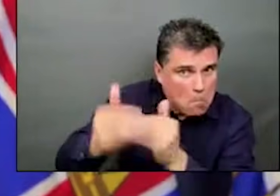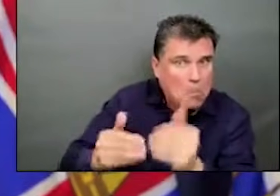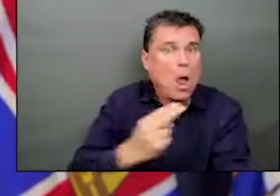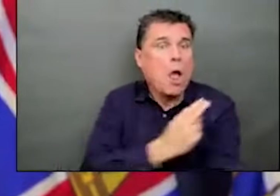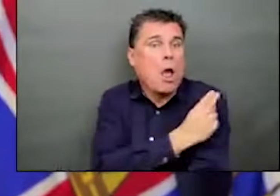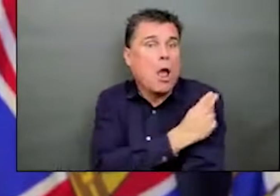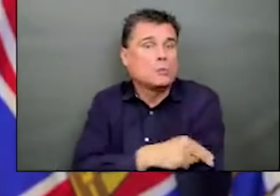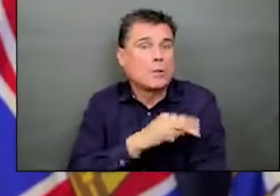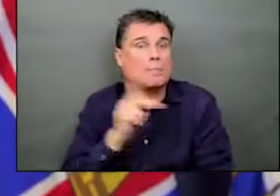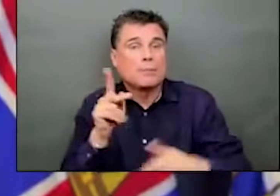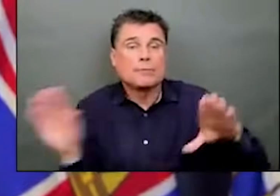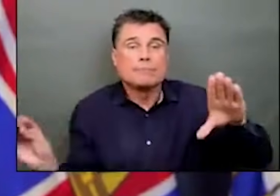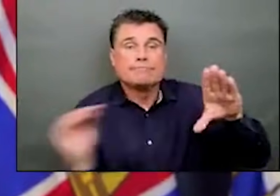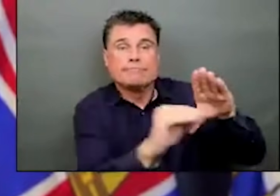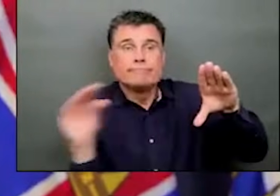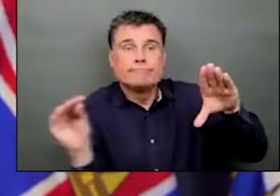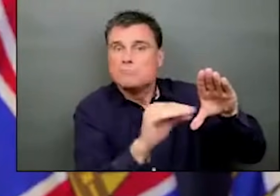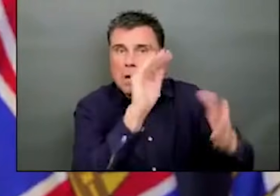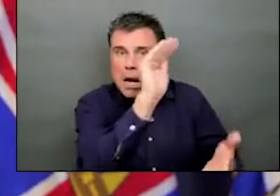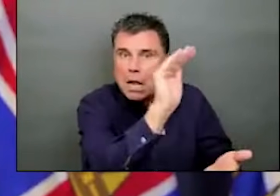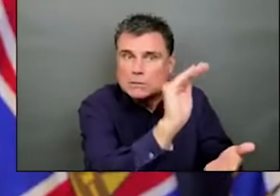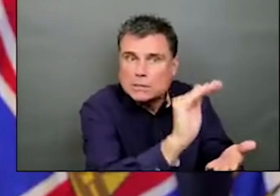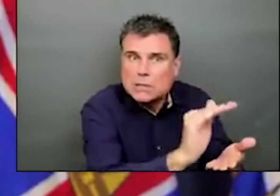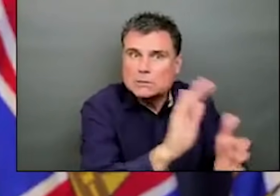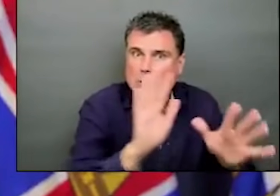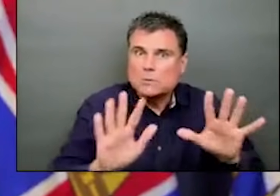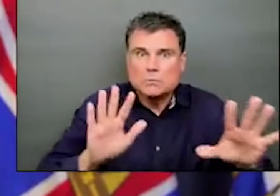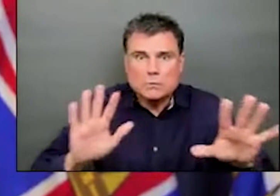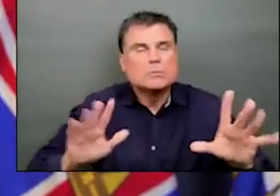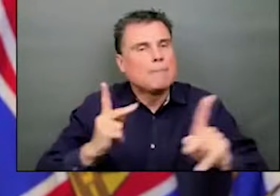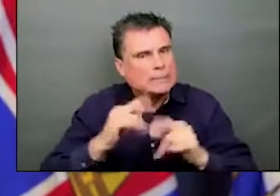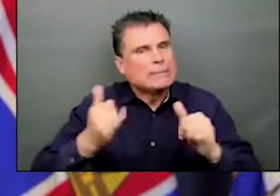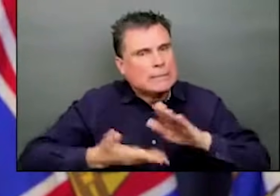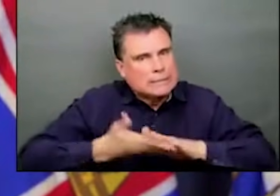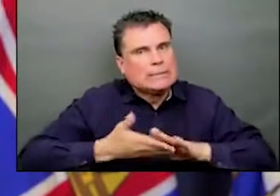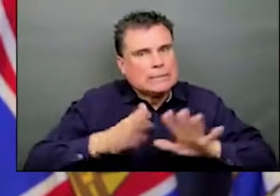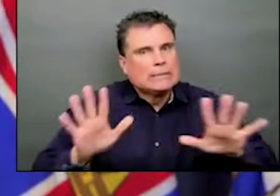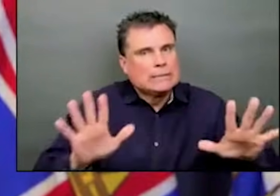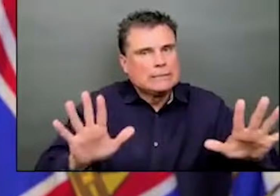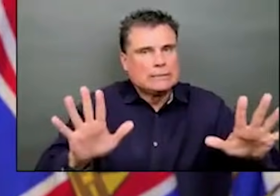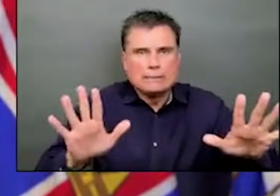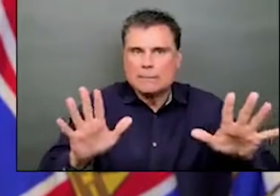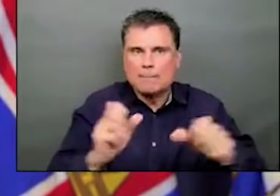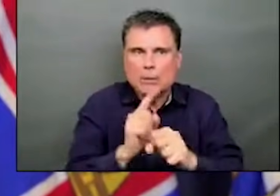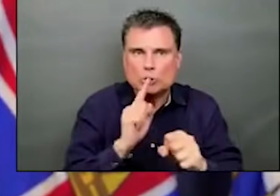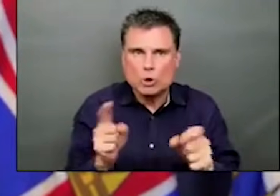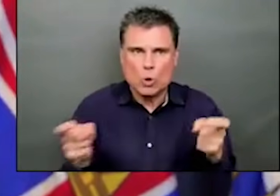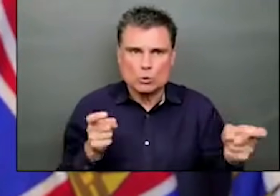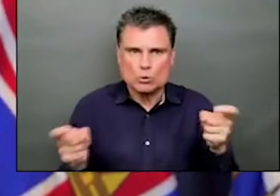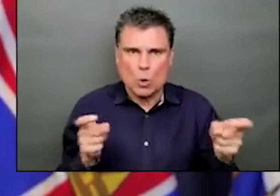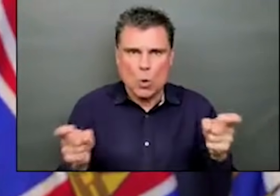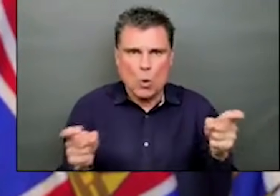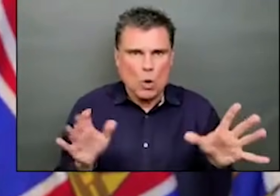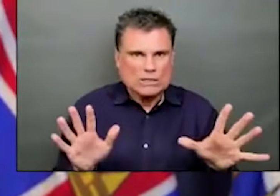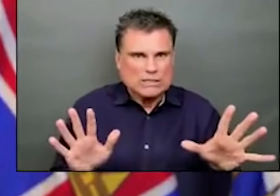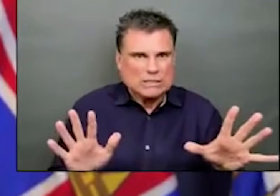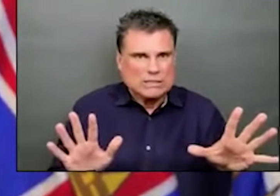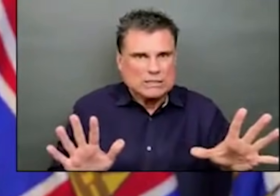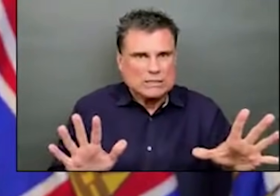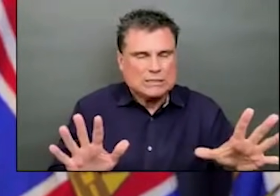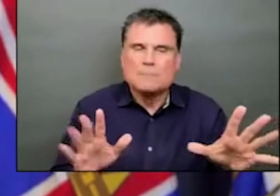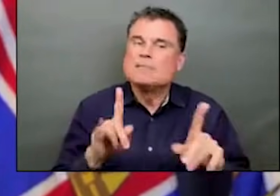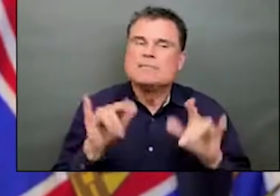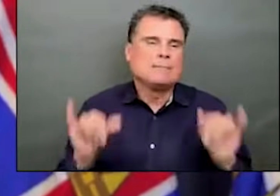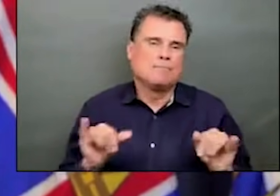surgical renewal going and keep as many workplaces as we can going. So that's the place we're in now. As we get more